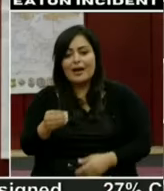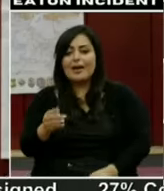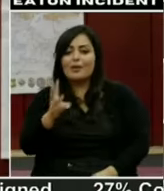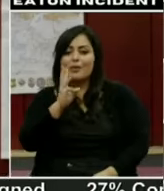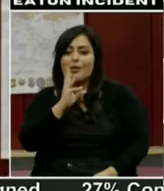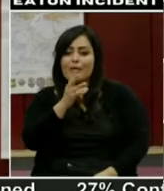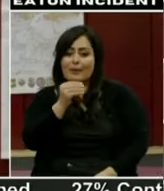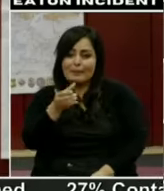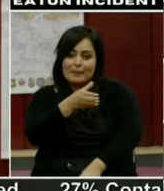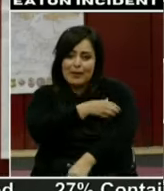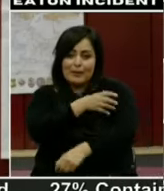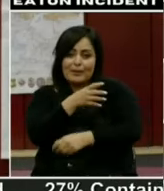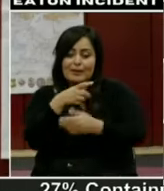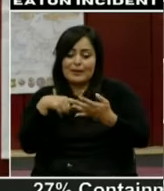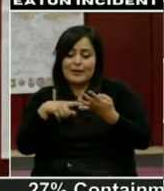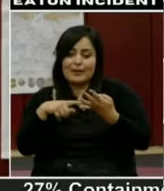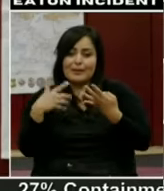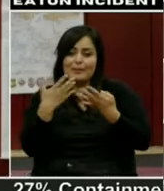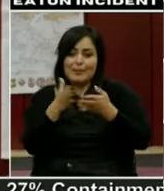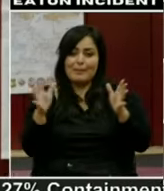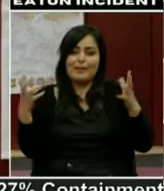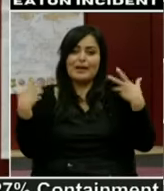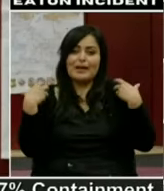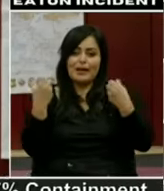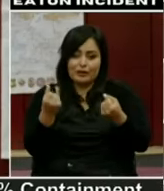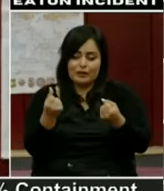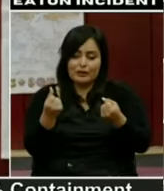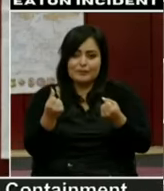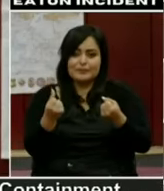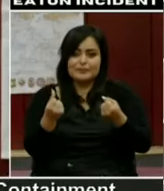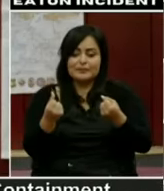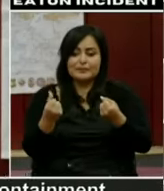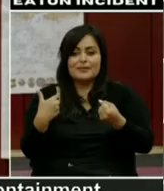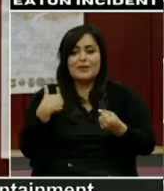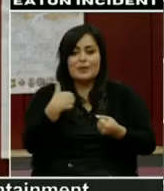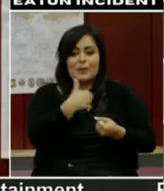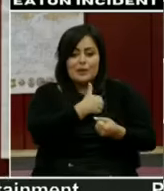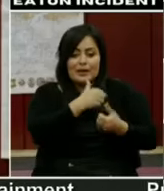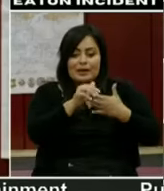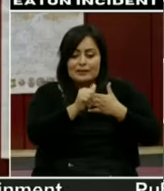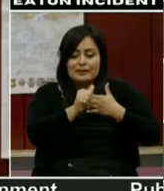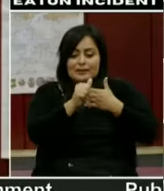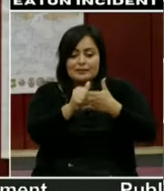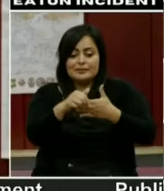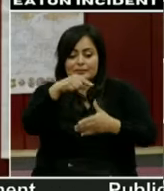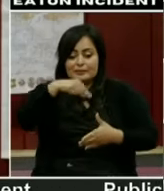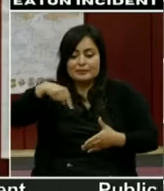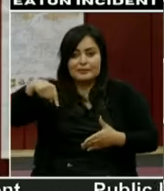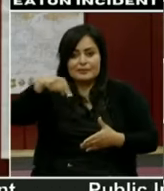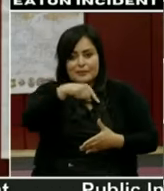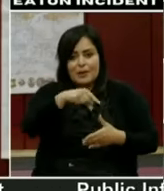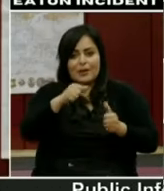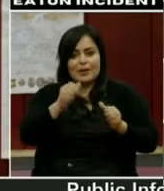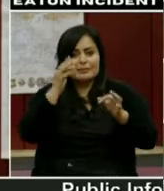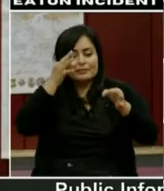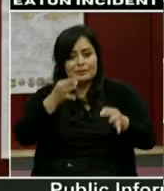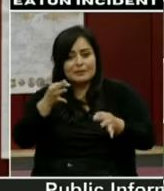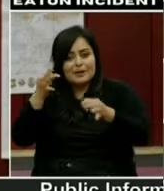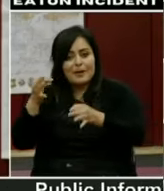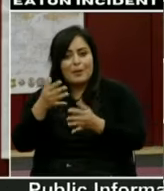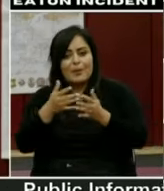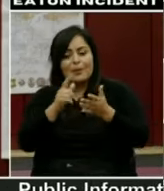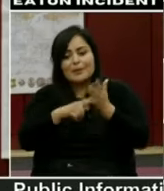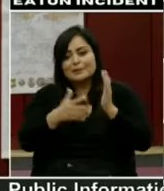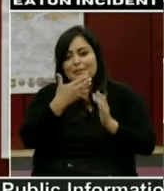health. This has allowed your Pasadena city leadership to make decisions based on what is directly best for our